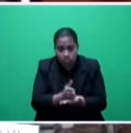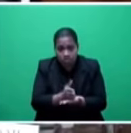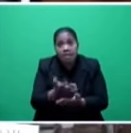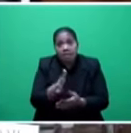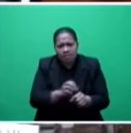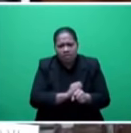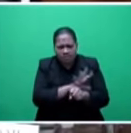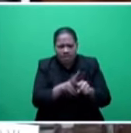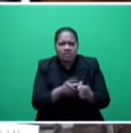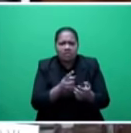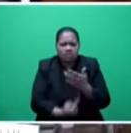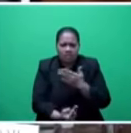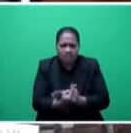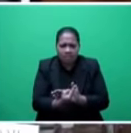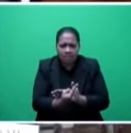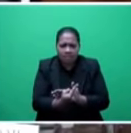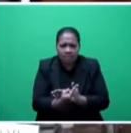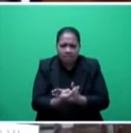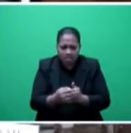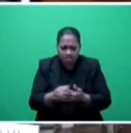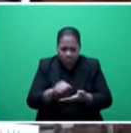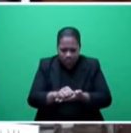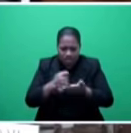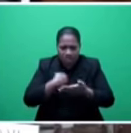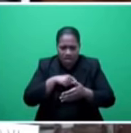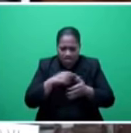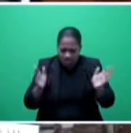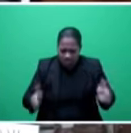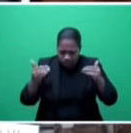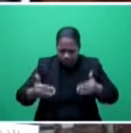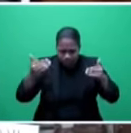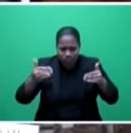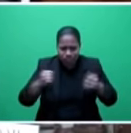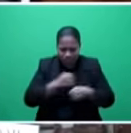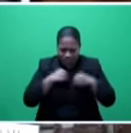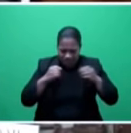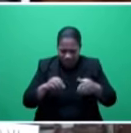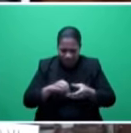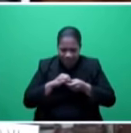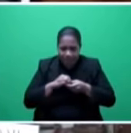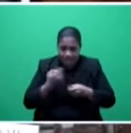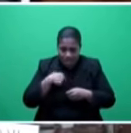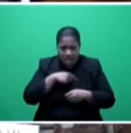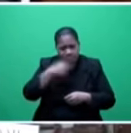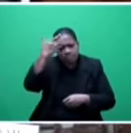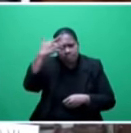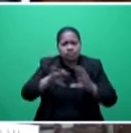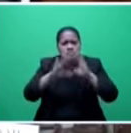us within the confines of our borders. We do not exactly know where the world is heading right